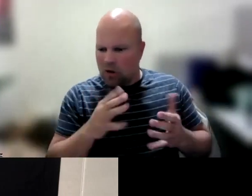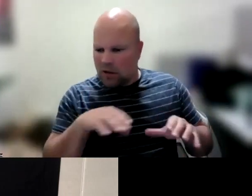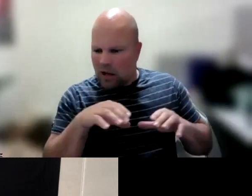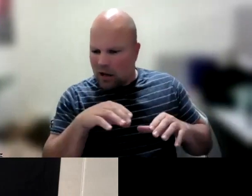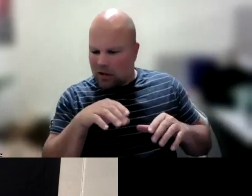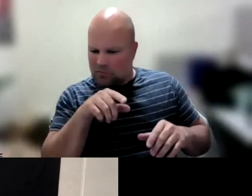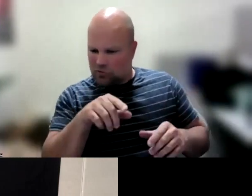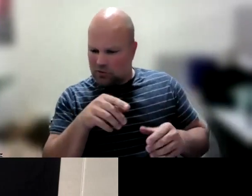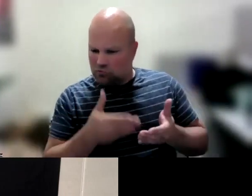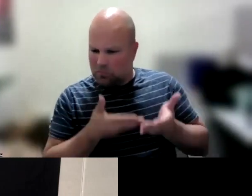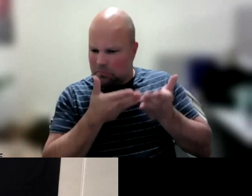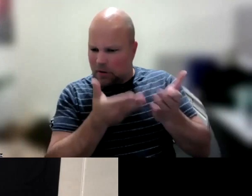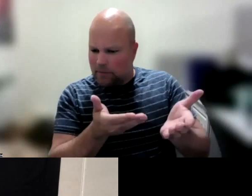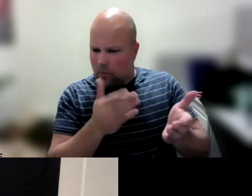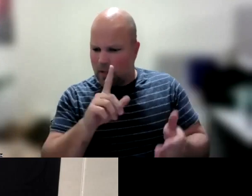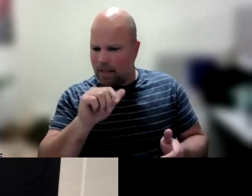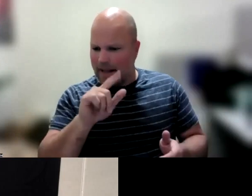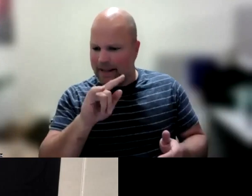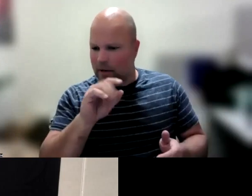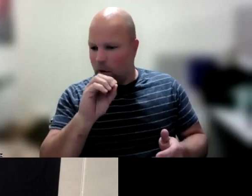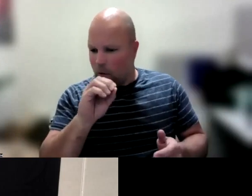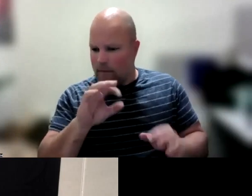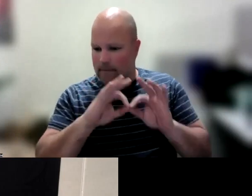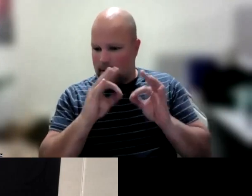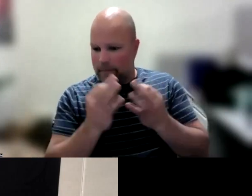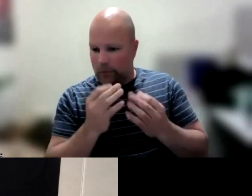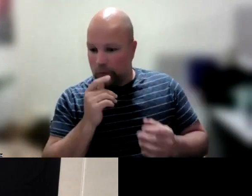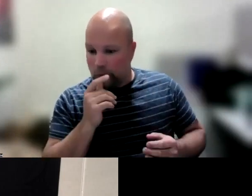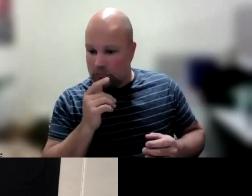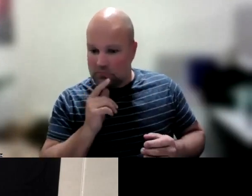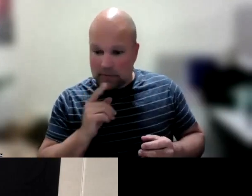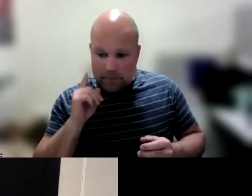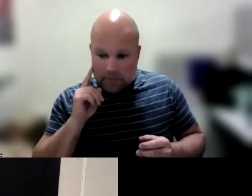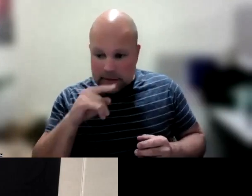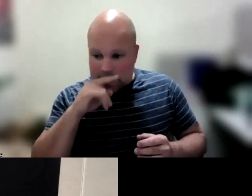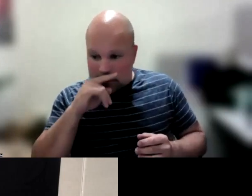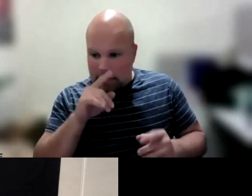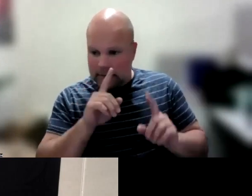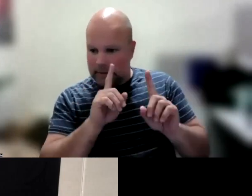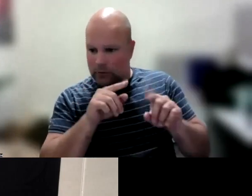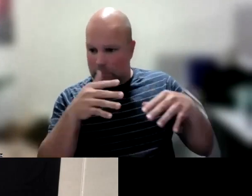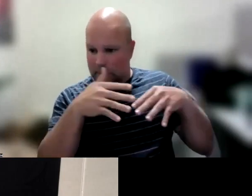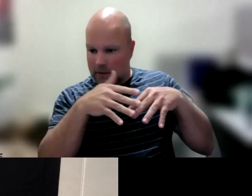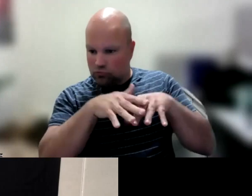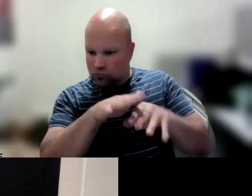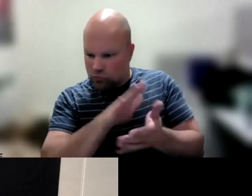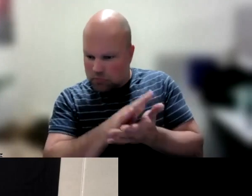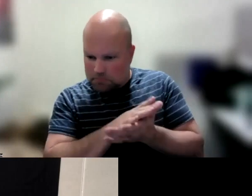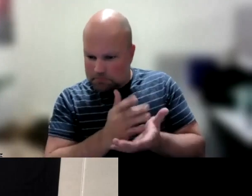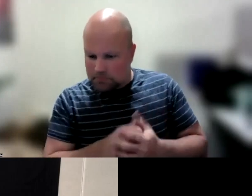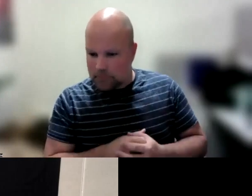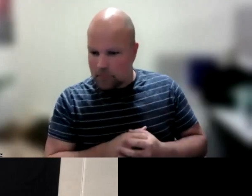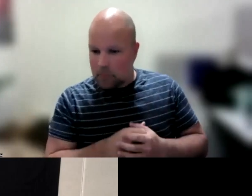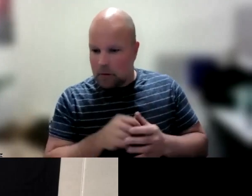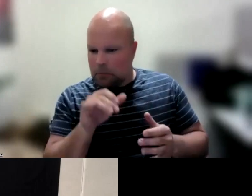So our first question is, what does she recommend for Latino families whose deaf kids attend